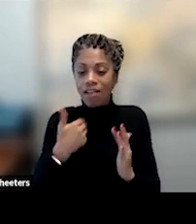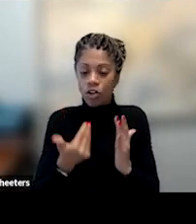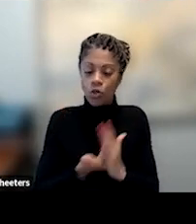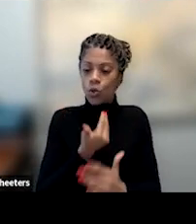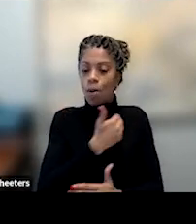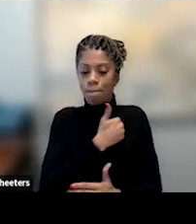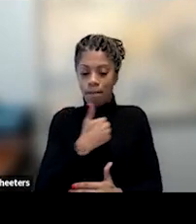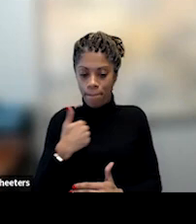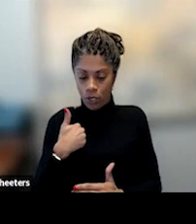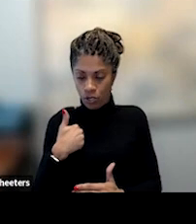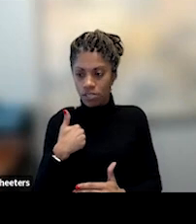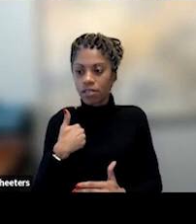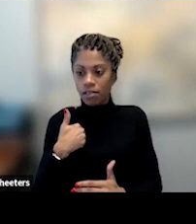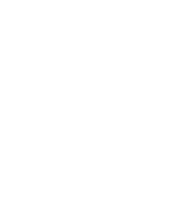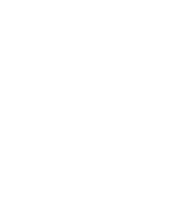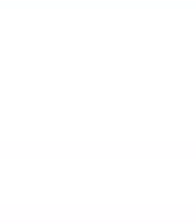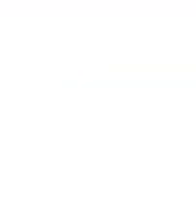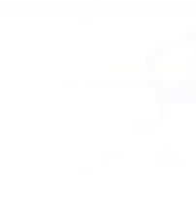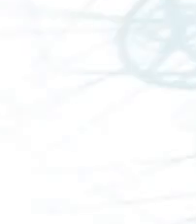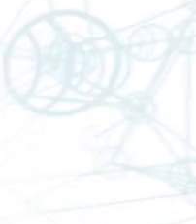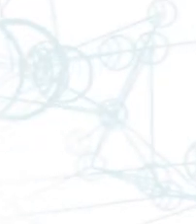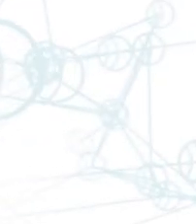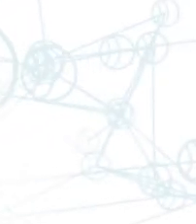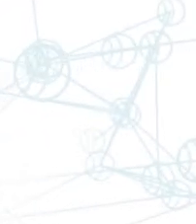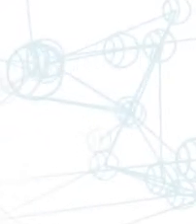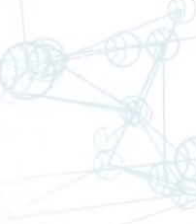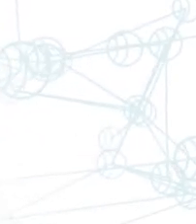be only for network members.